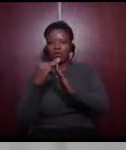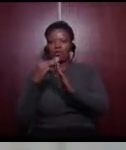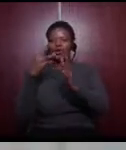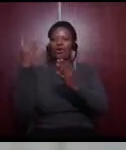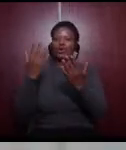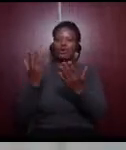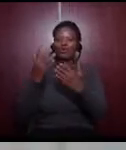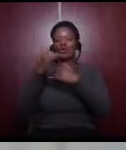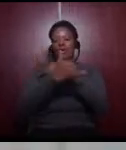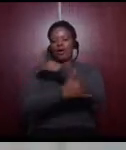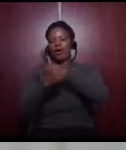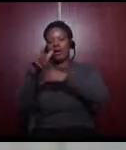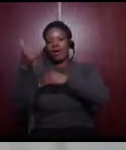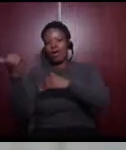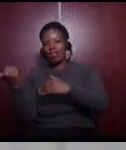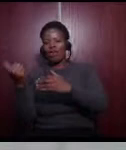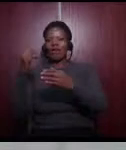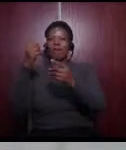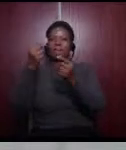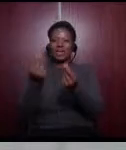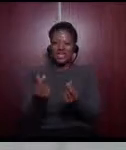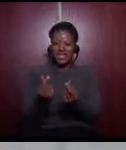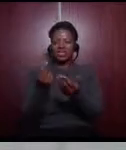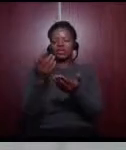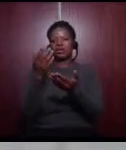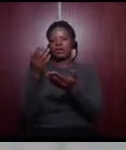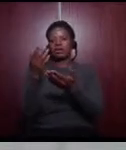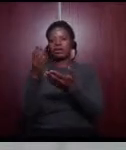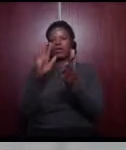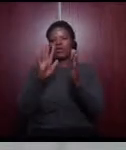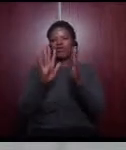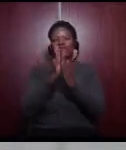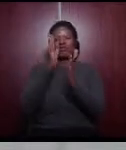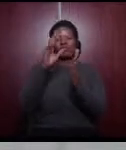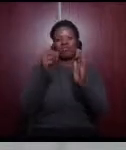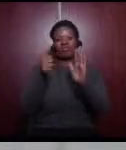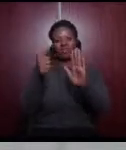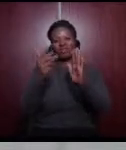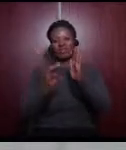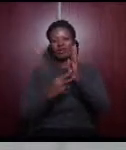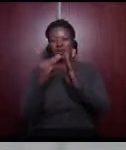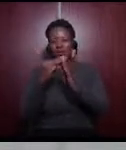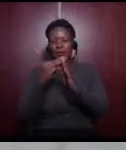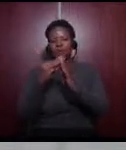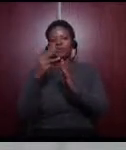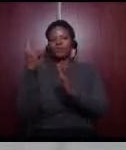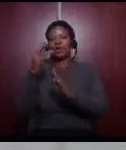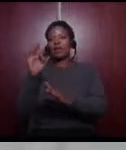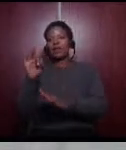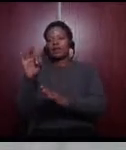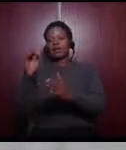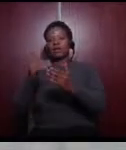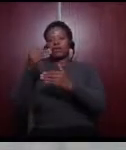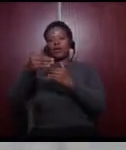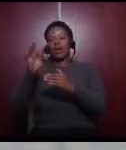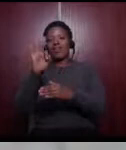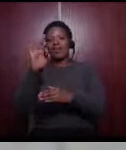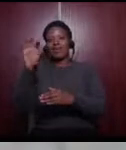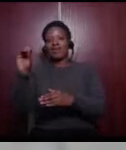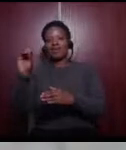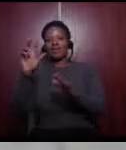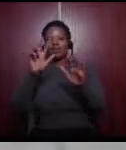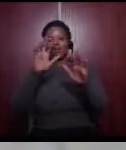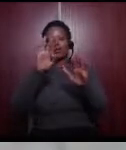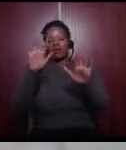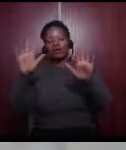has 640,000 in the fund. We have Social Relief Fund, which have 39,000, and then we have the Active Disaster Relief